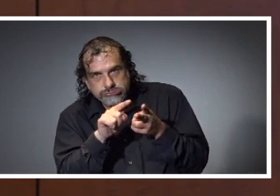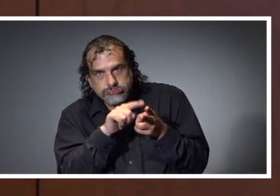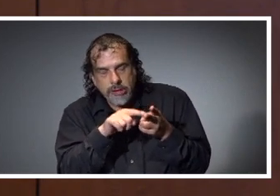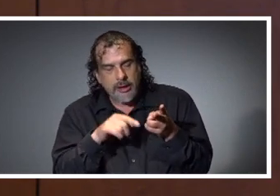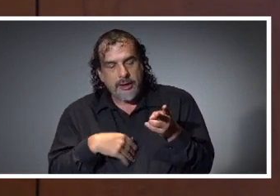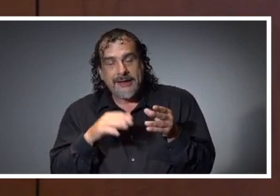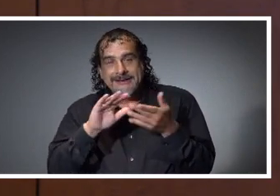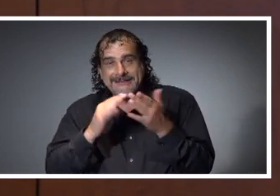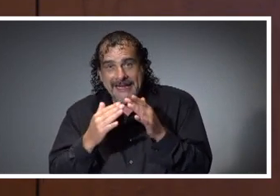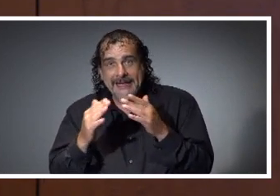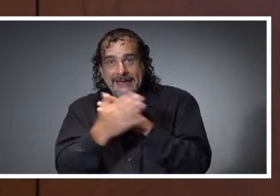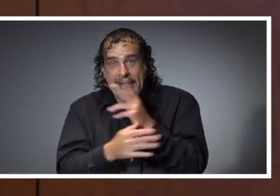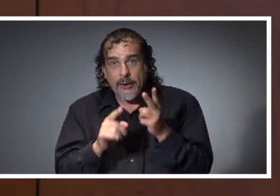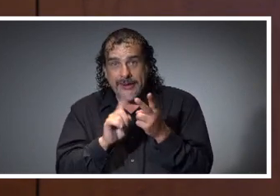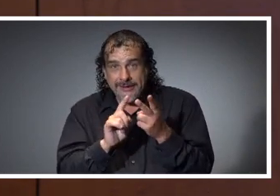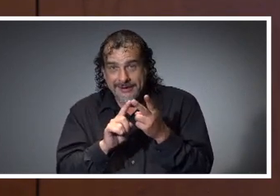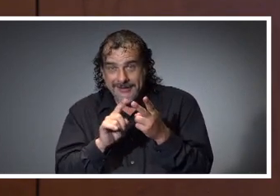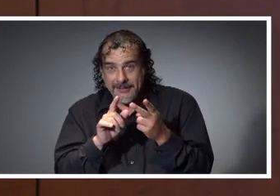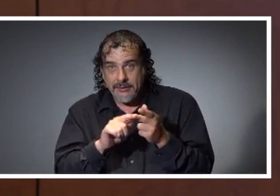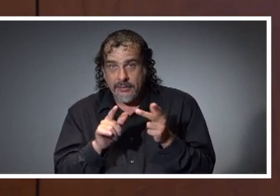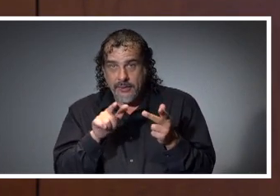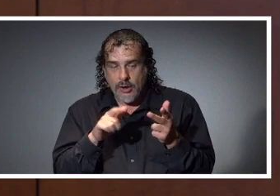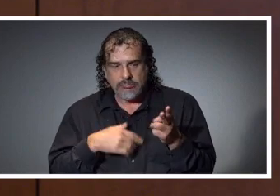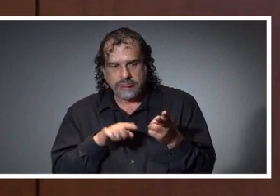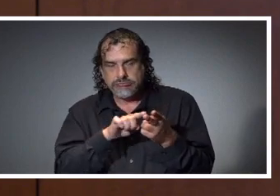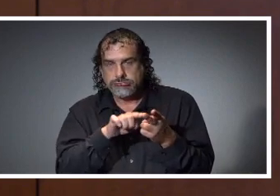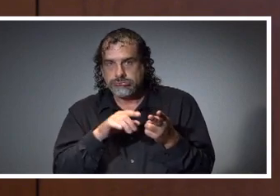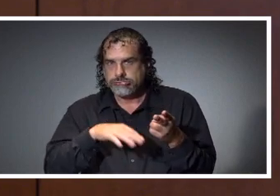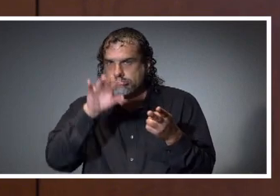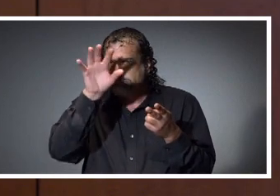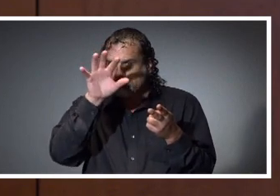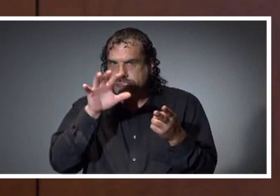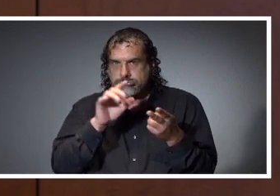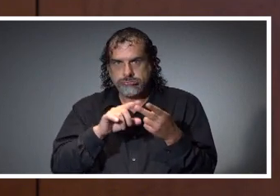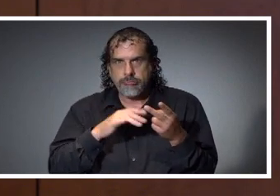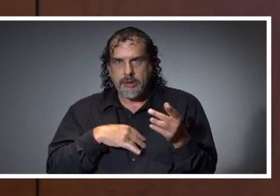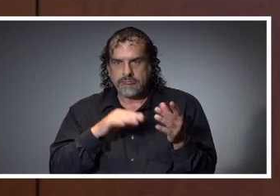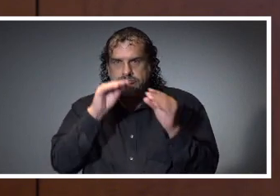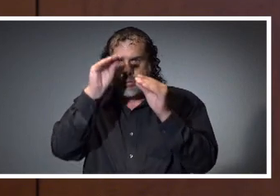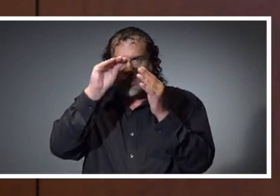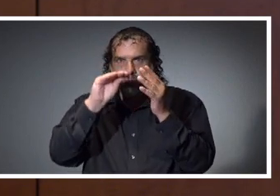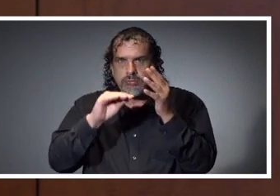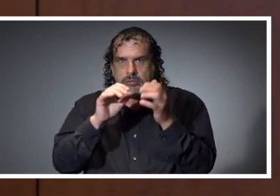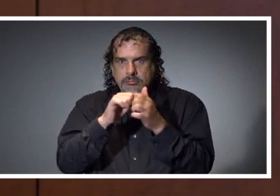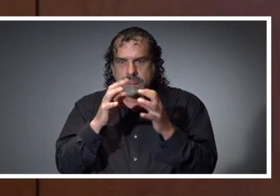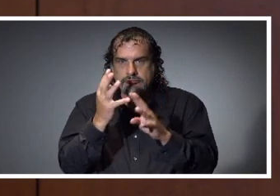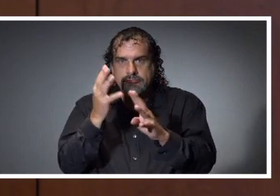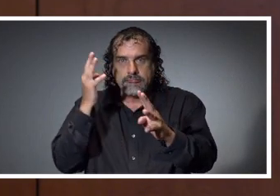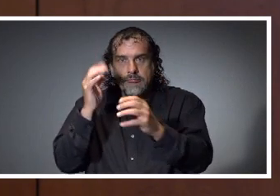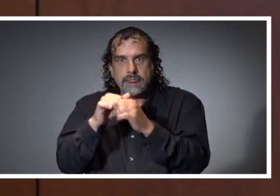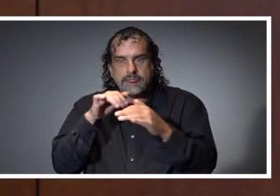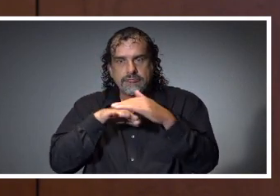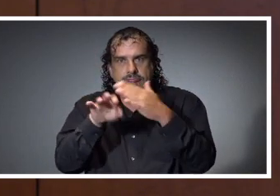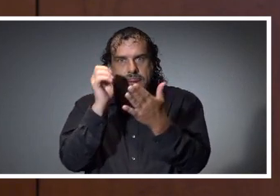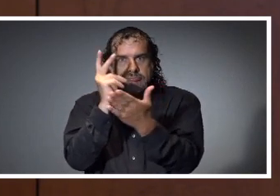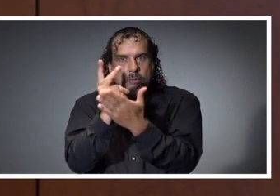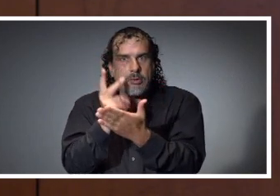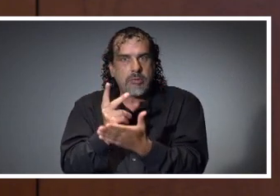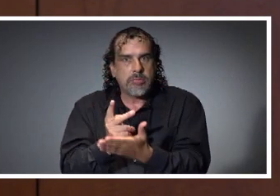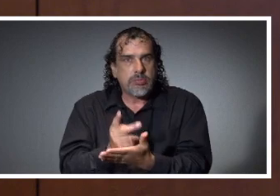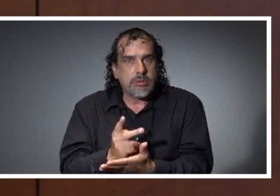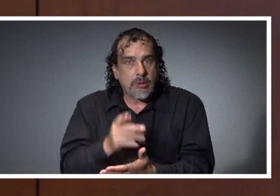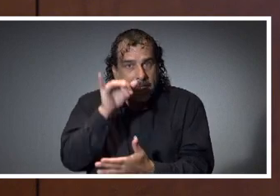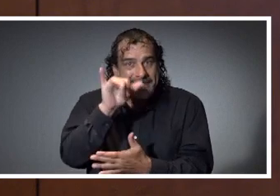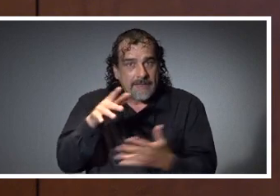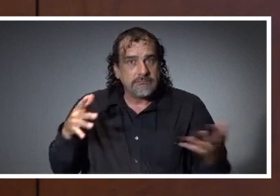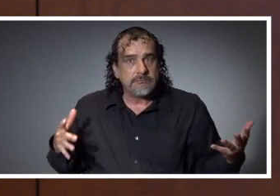cities, municipalities and counties, they're all making haste and applying for these programs, getting them approved, and